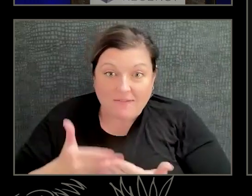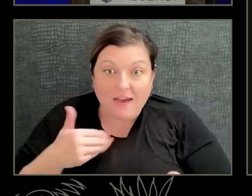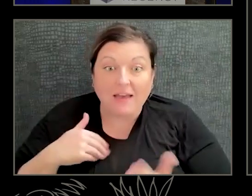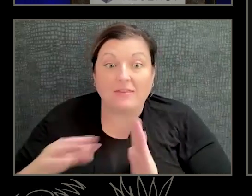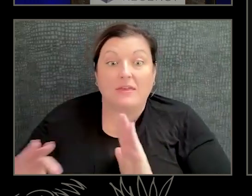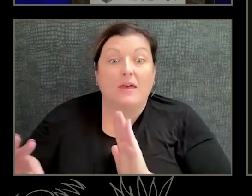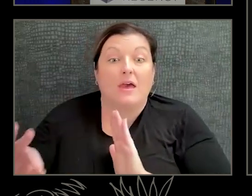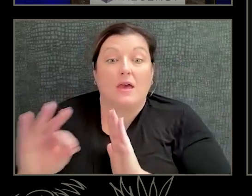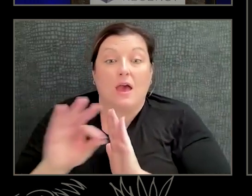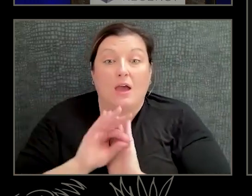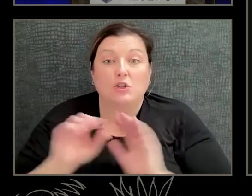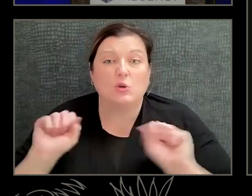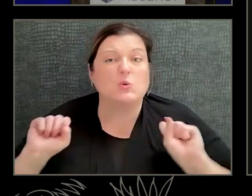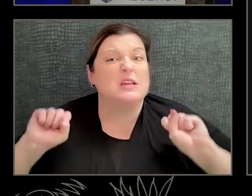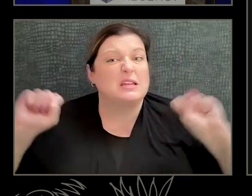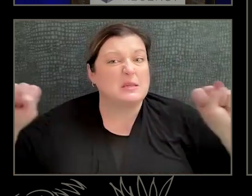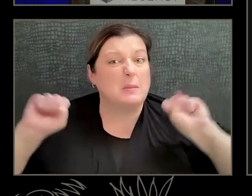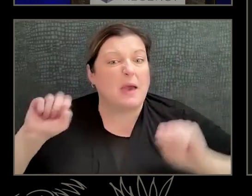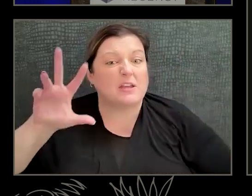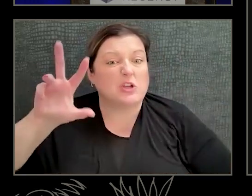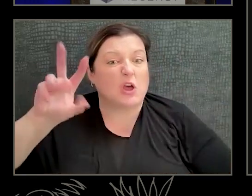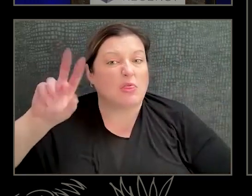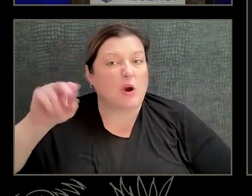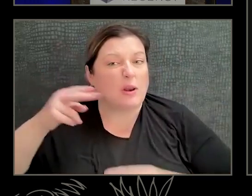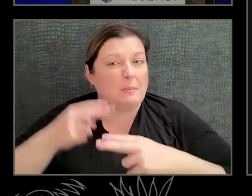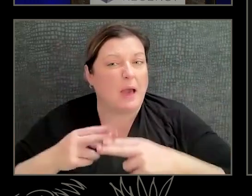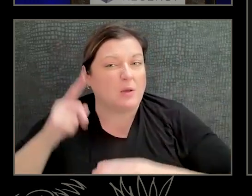to bench 30 pounds as just a warm-up,